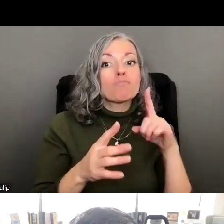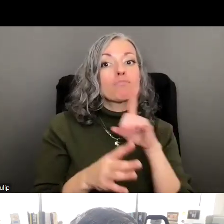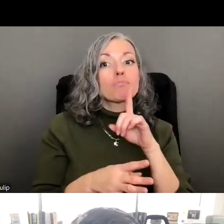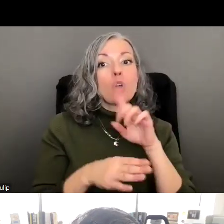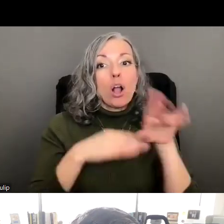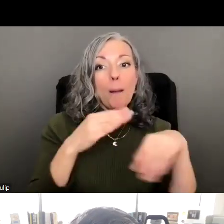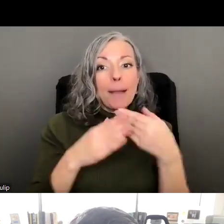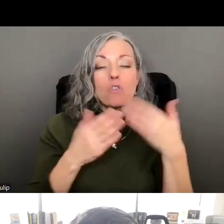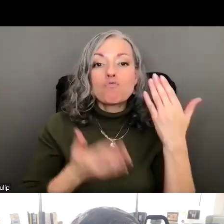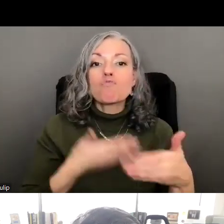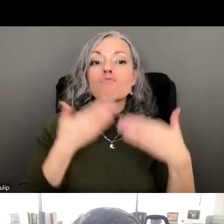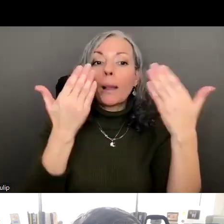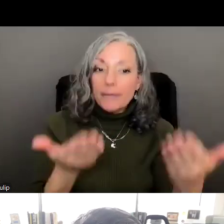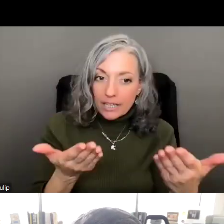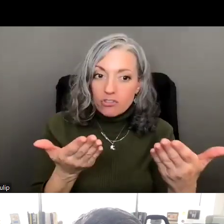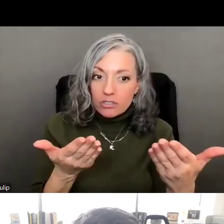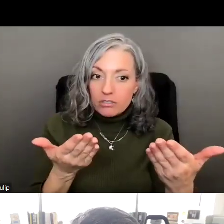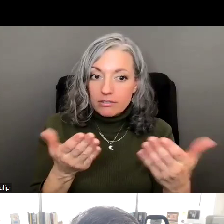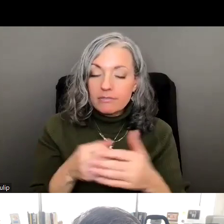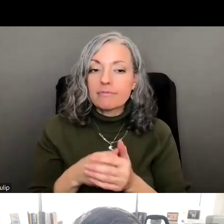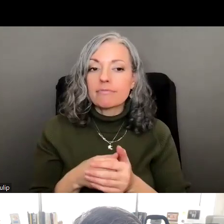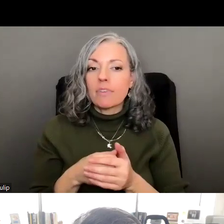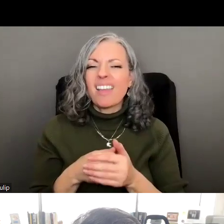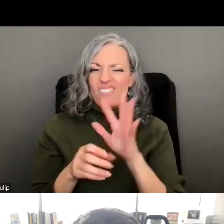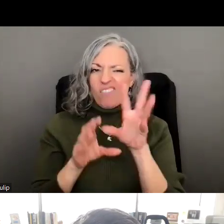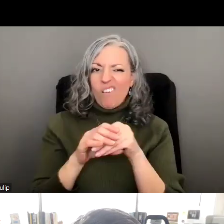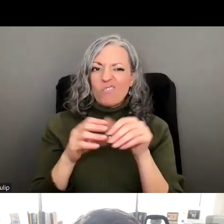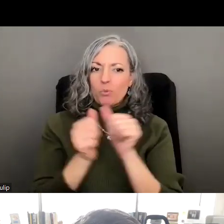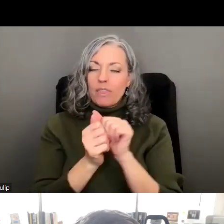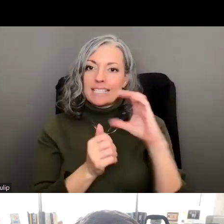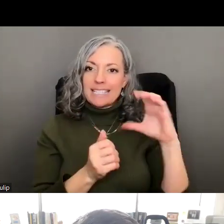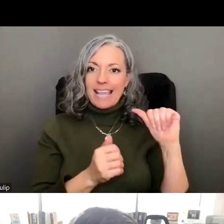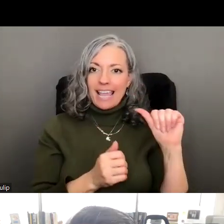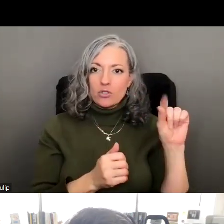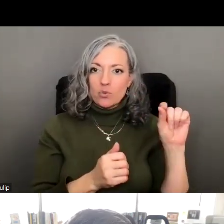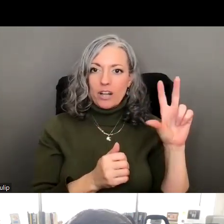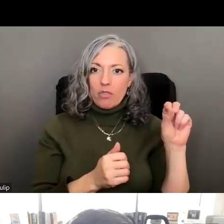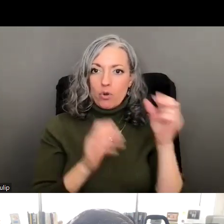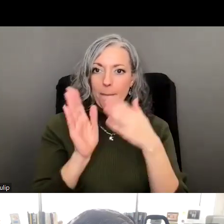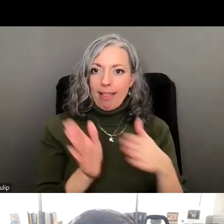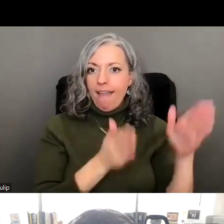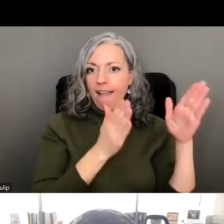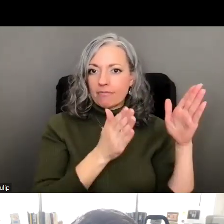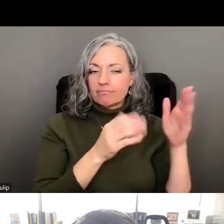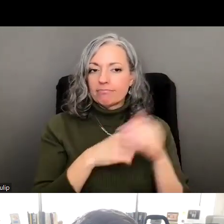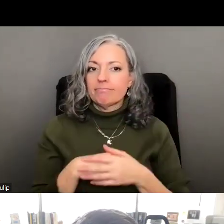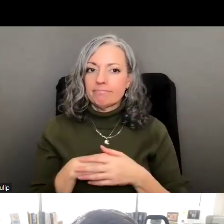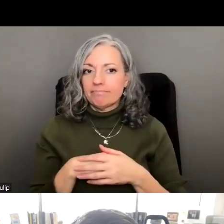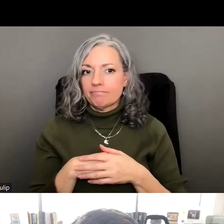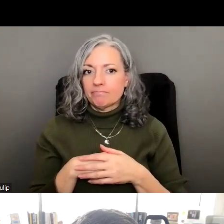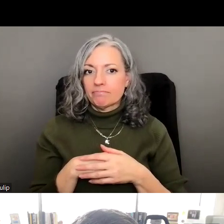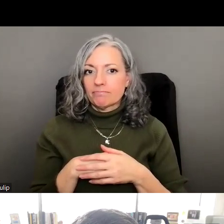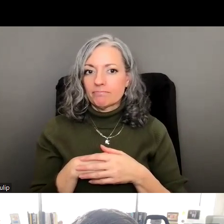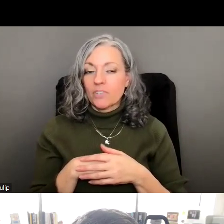the recommendations that have been put forward as part of the CA 2030 plan. Before I kind of jump in, I do